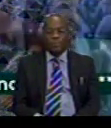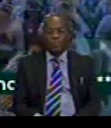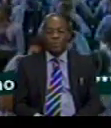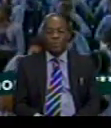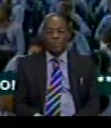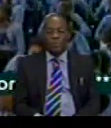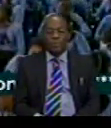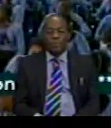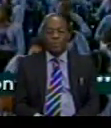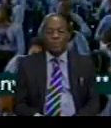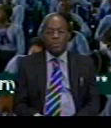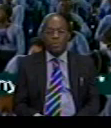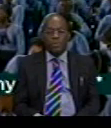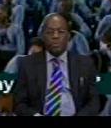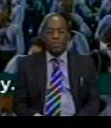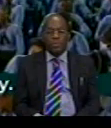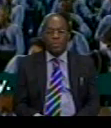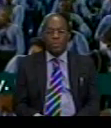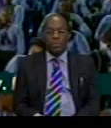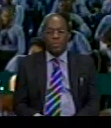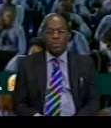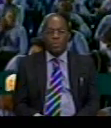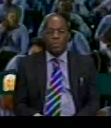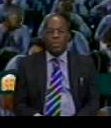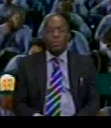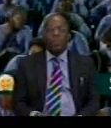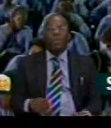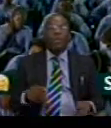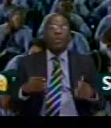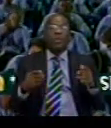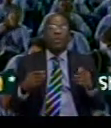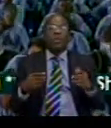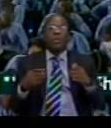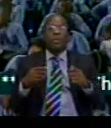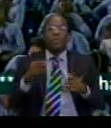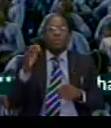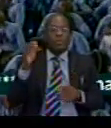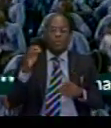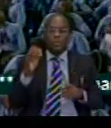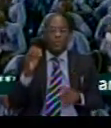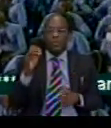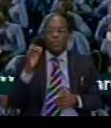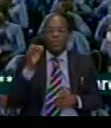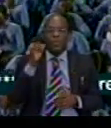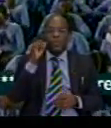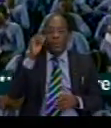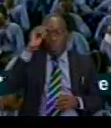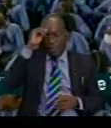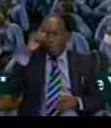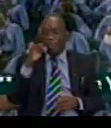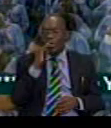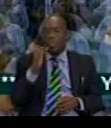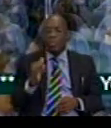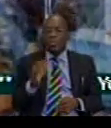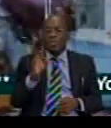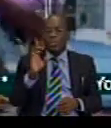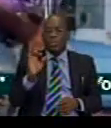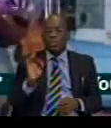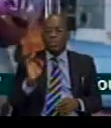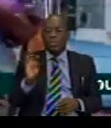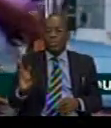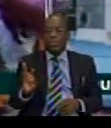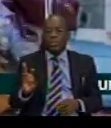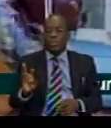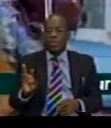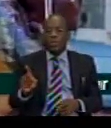It's Amegbeto Assi, 61 years old, and she is suffering from diabetes and high blood pressure. And after a stroke, it was